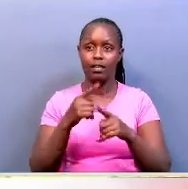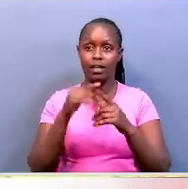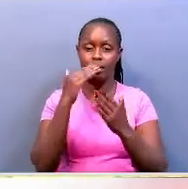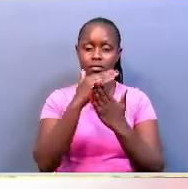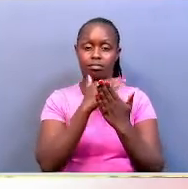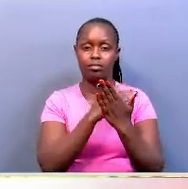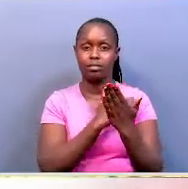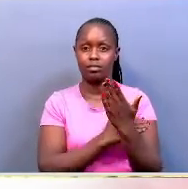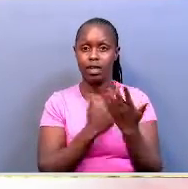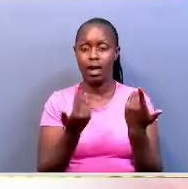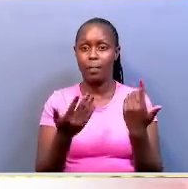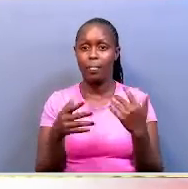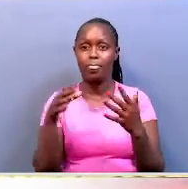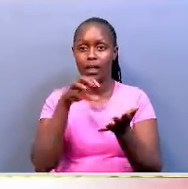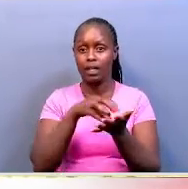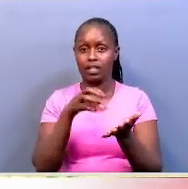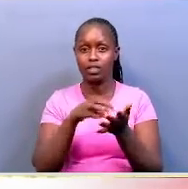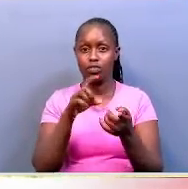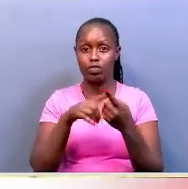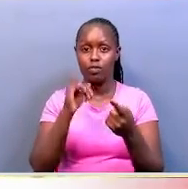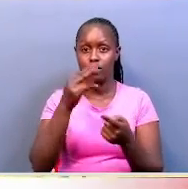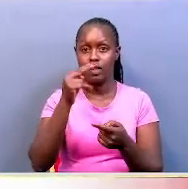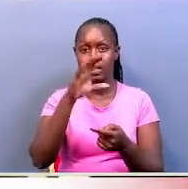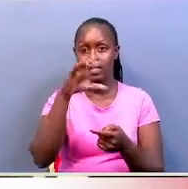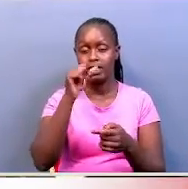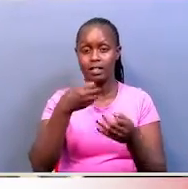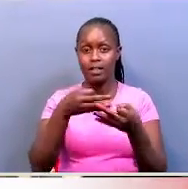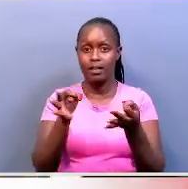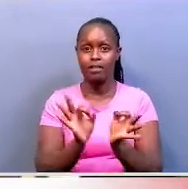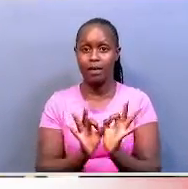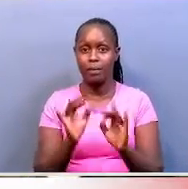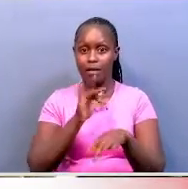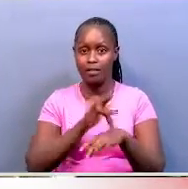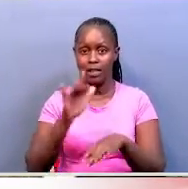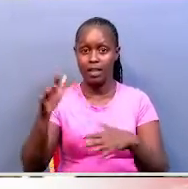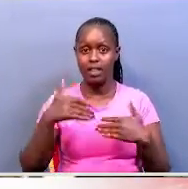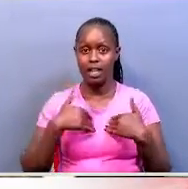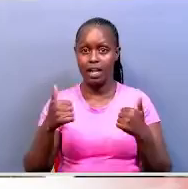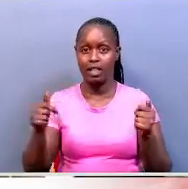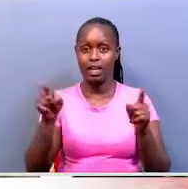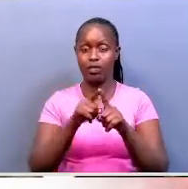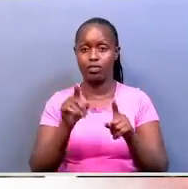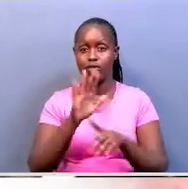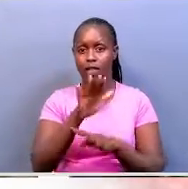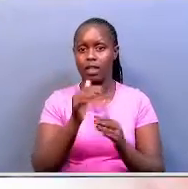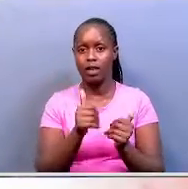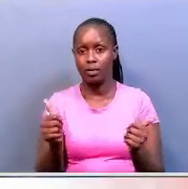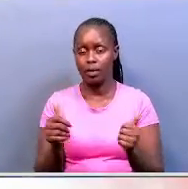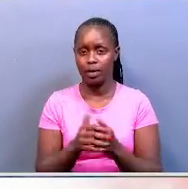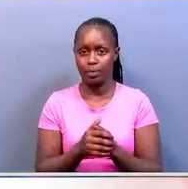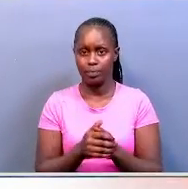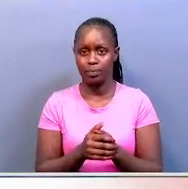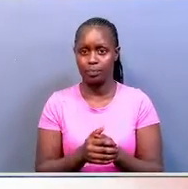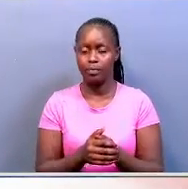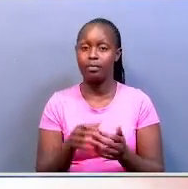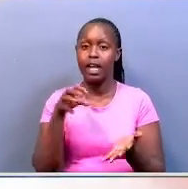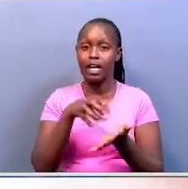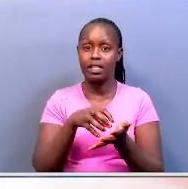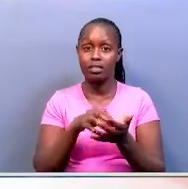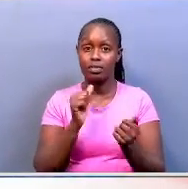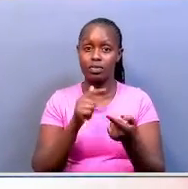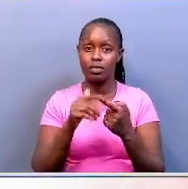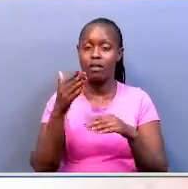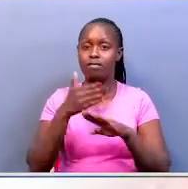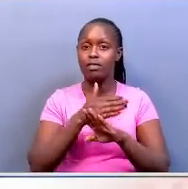of incest among the street families in the area affecting their health and well-being. Incest cases that have increased